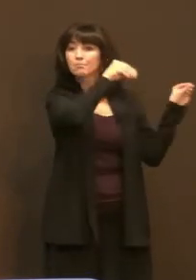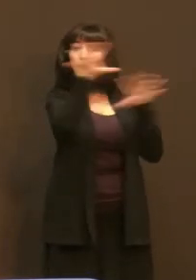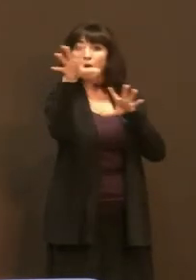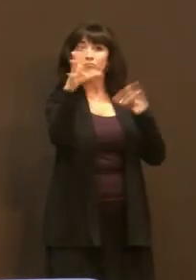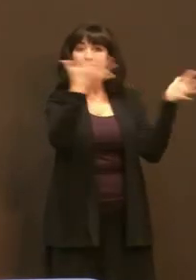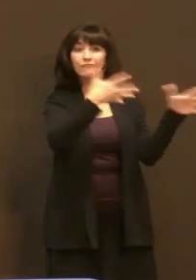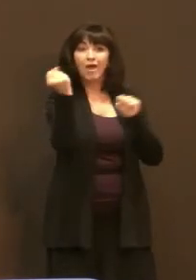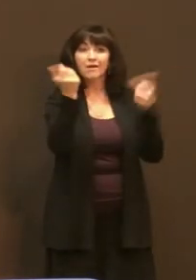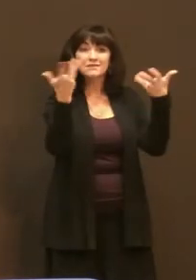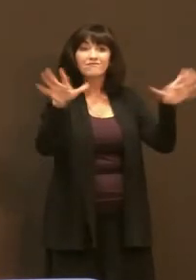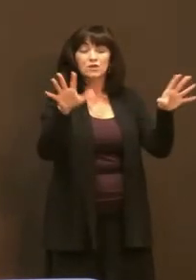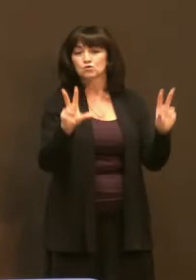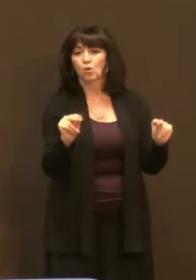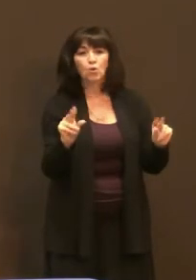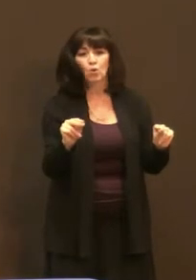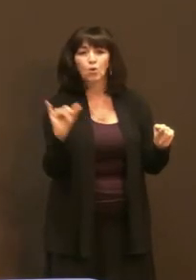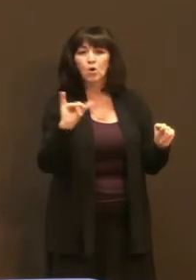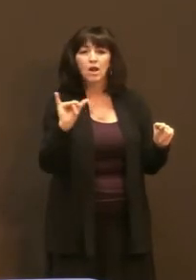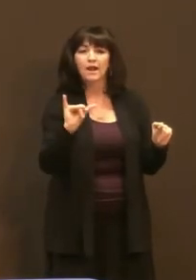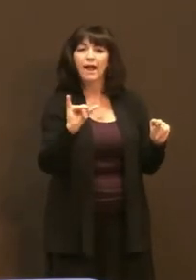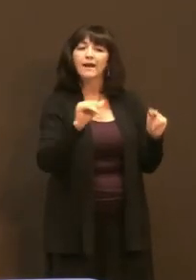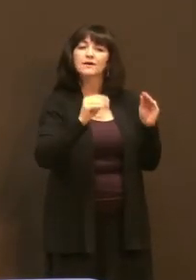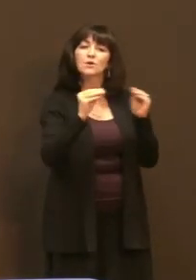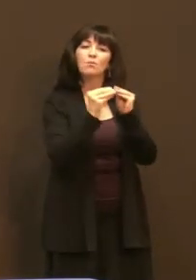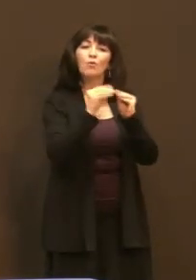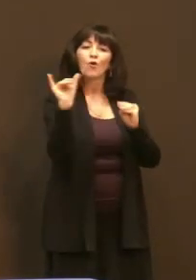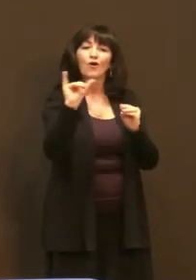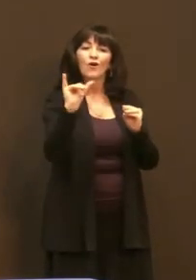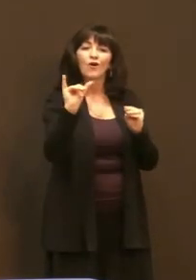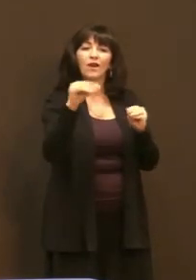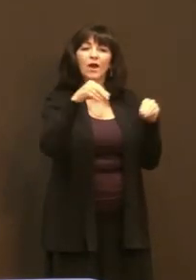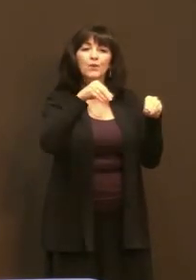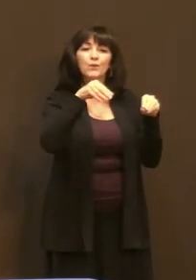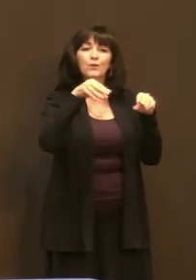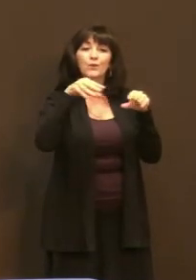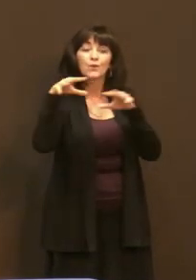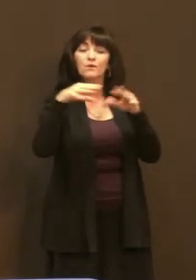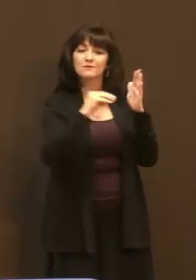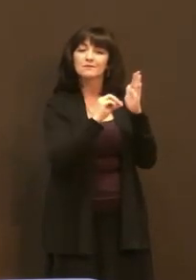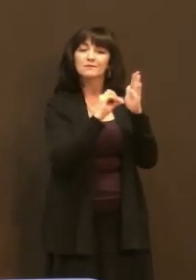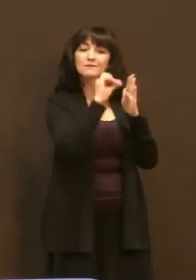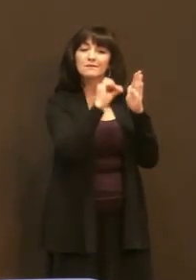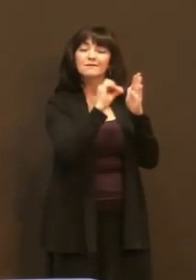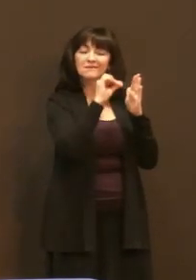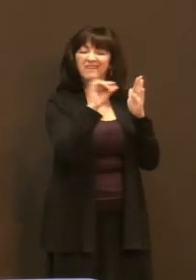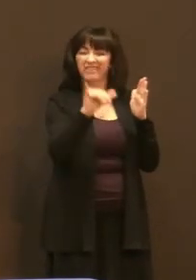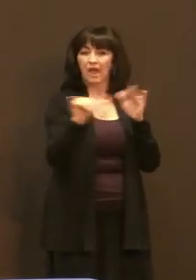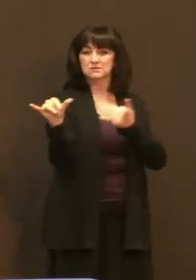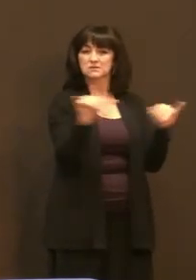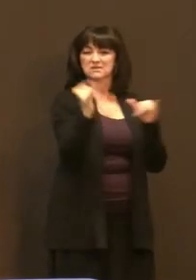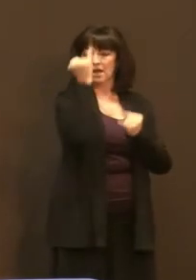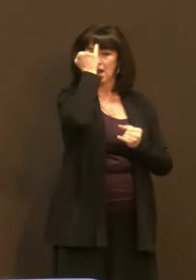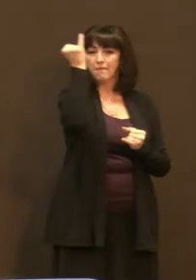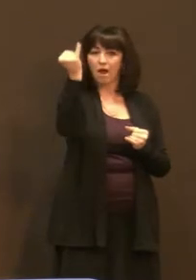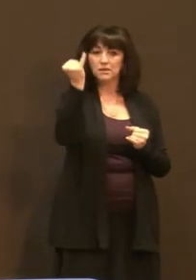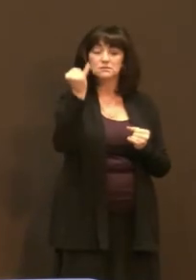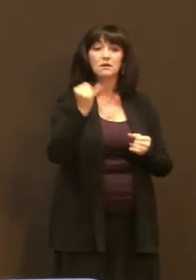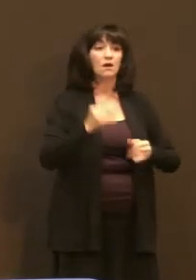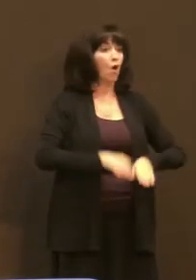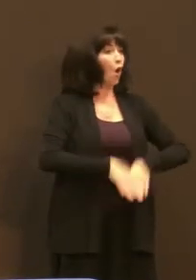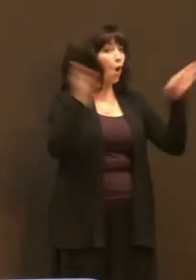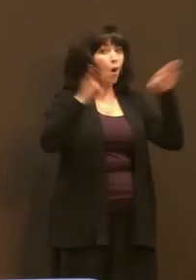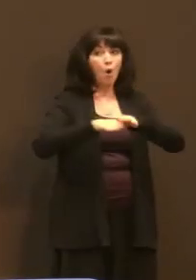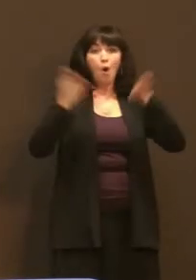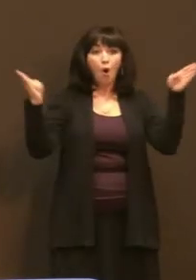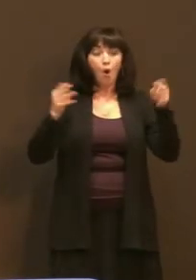switch, where gradually the light comes on. And so it'll be a rolling recovery. What that's going to look like, we're going to